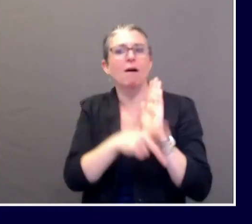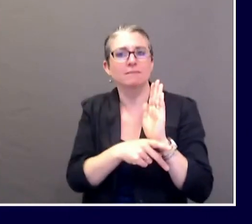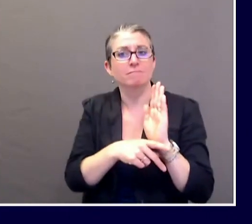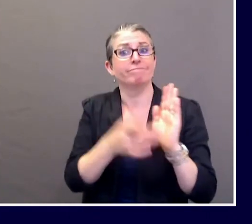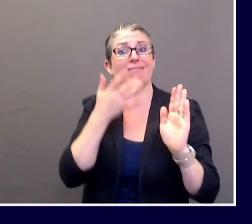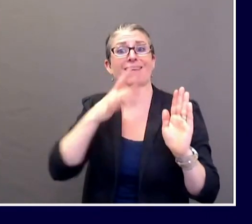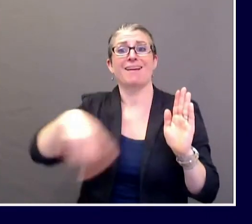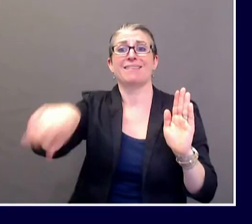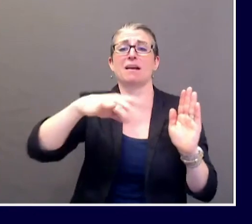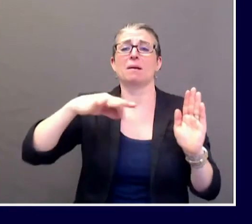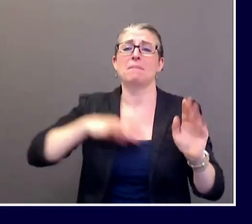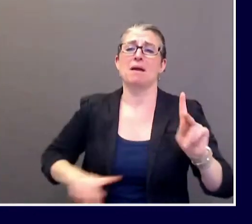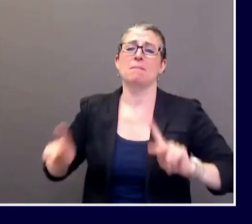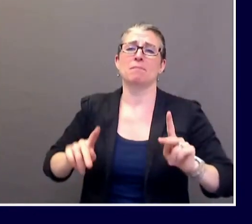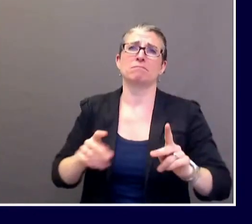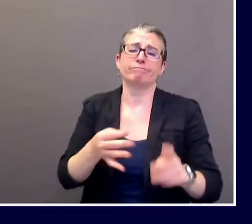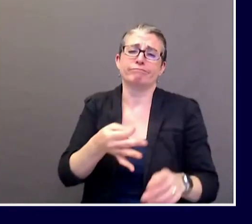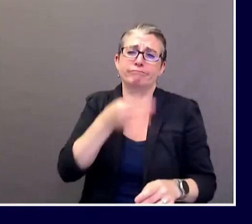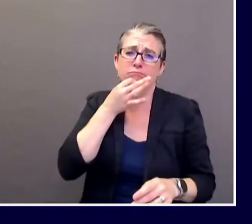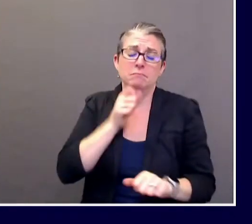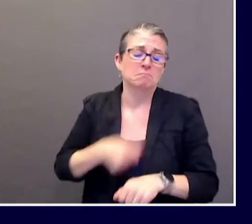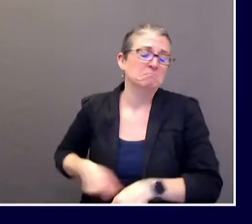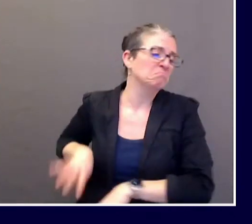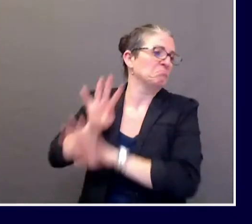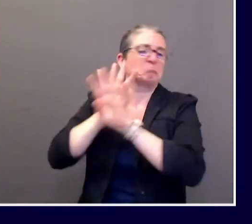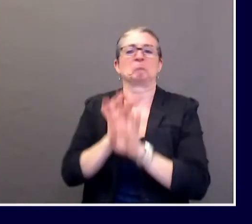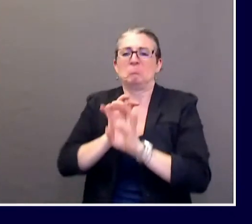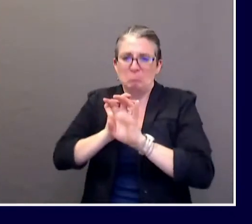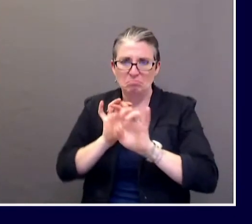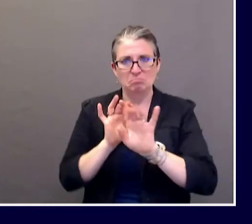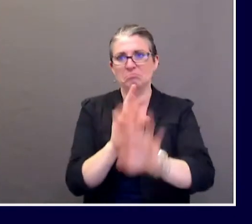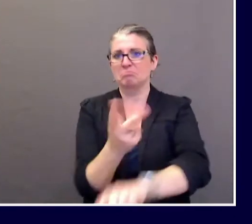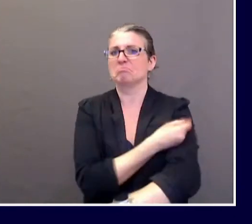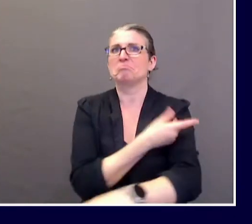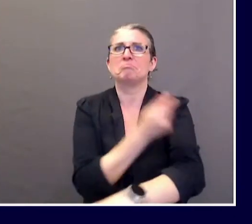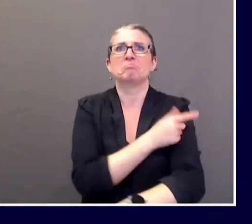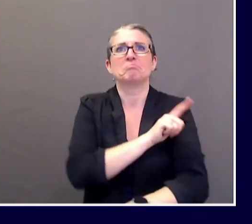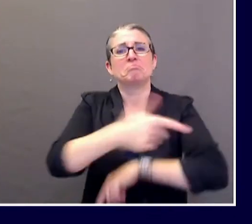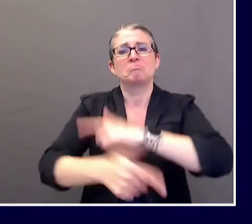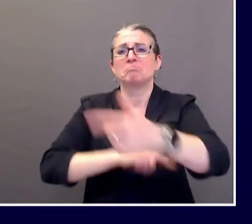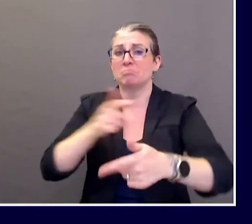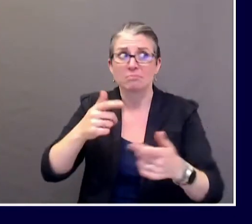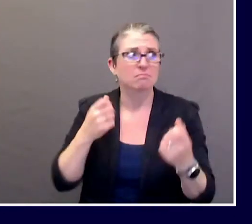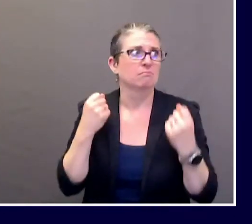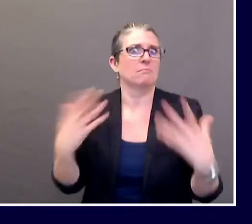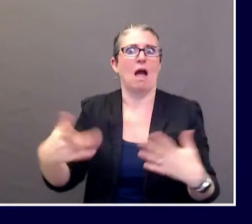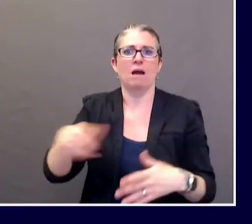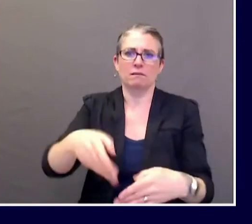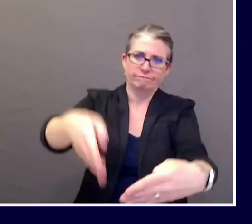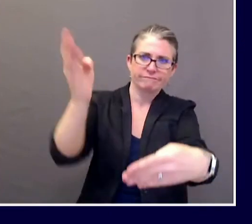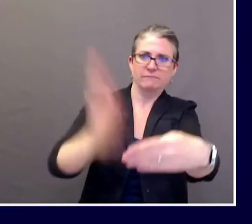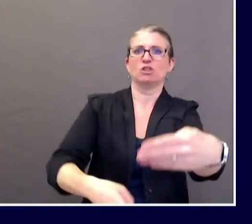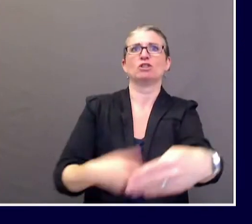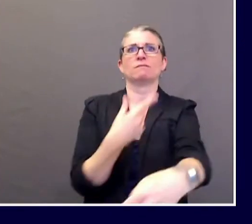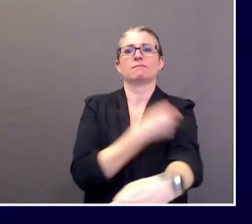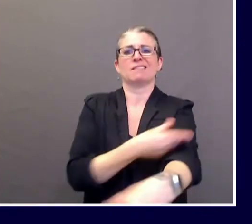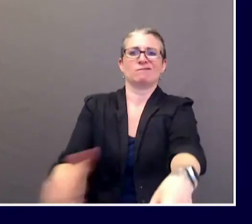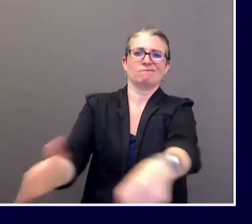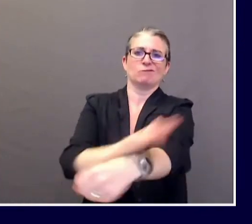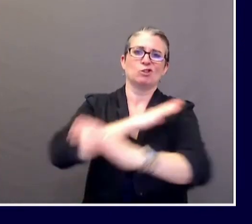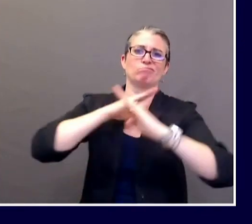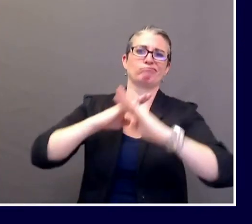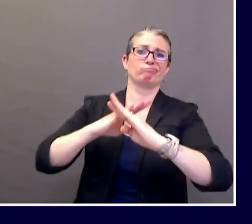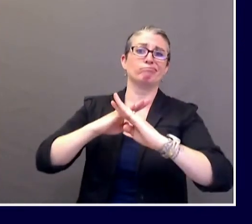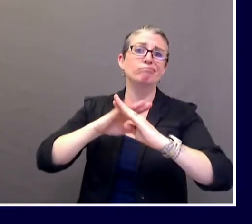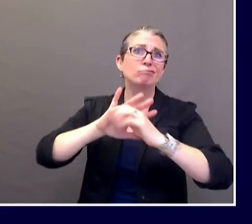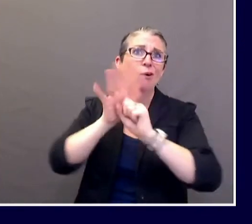fully vaccinated. That means that we can do things like be outside without masks on with lower risk as